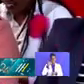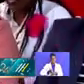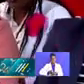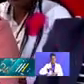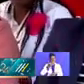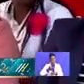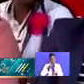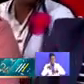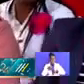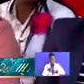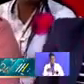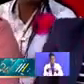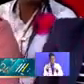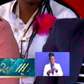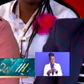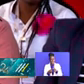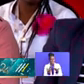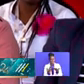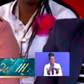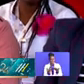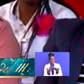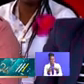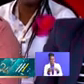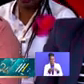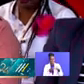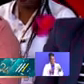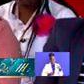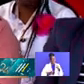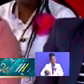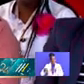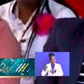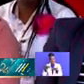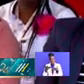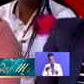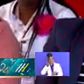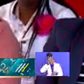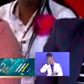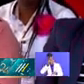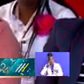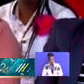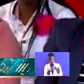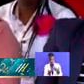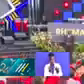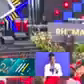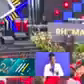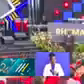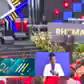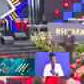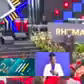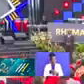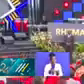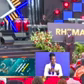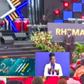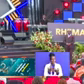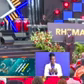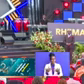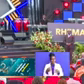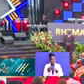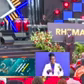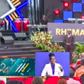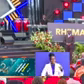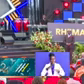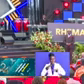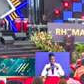and then she will kill either an animal whether a goat or sometime a foul she will just